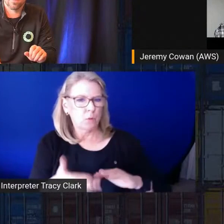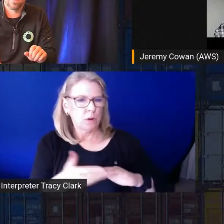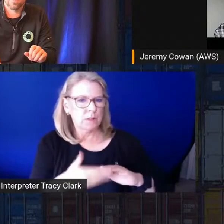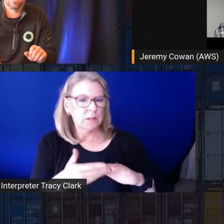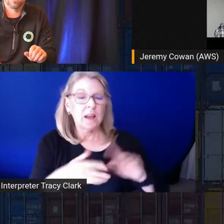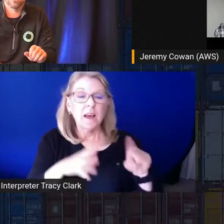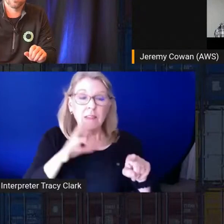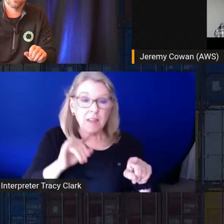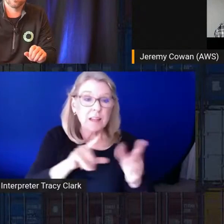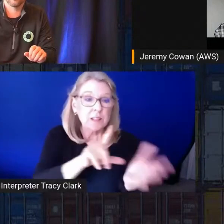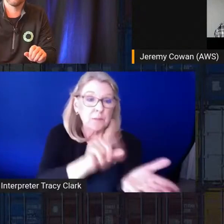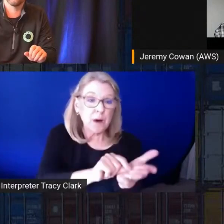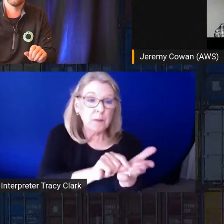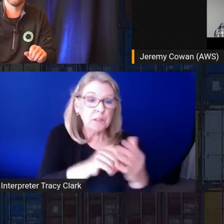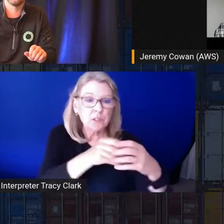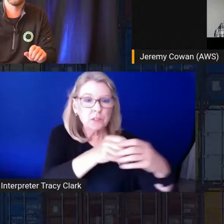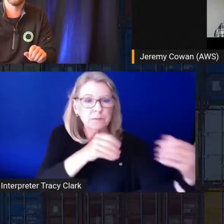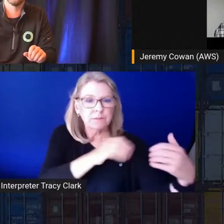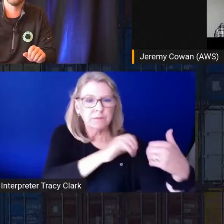resource on